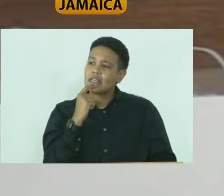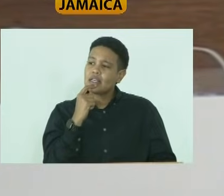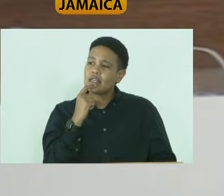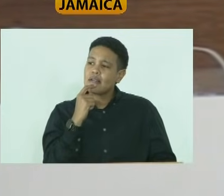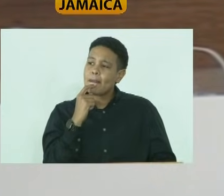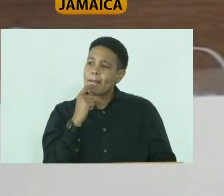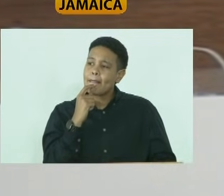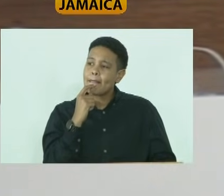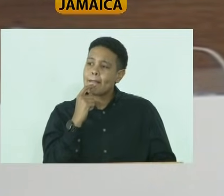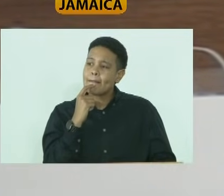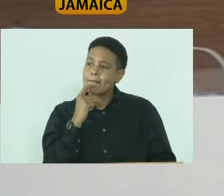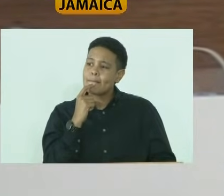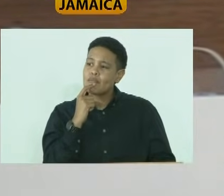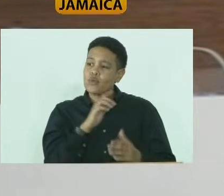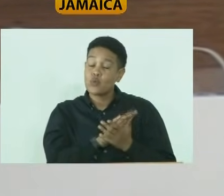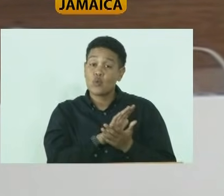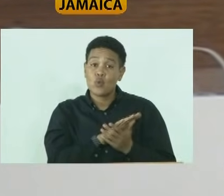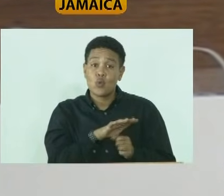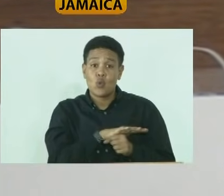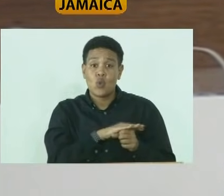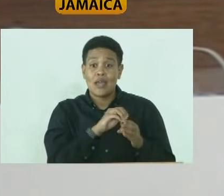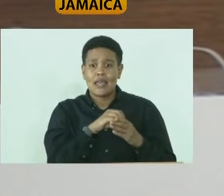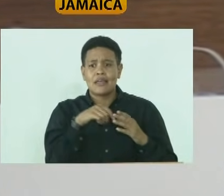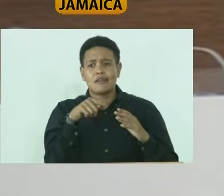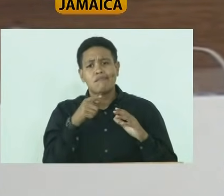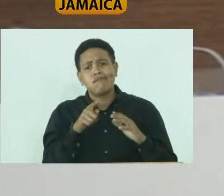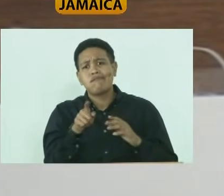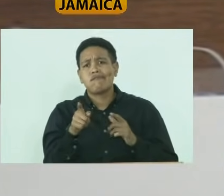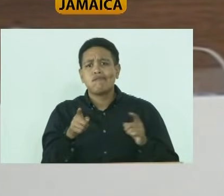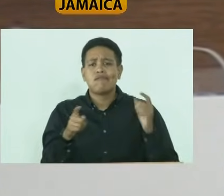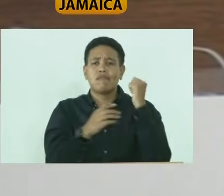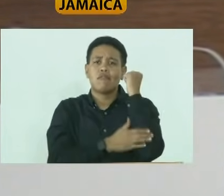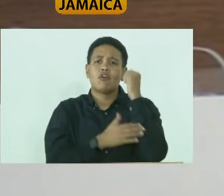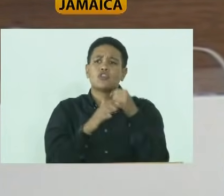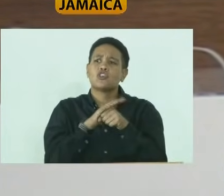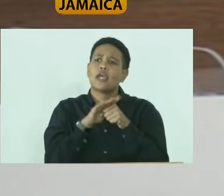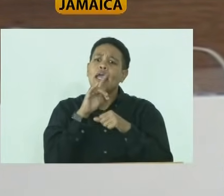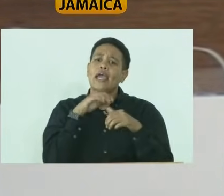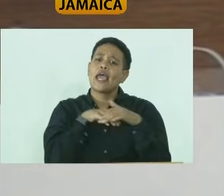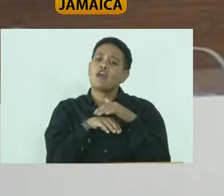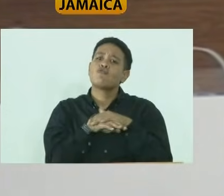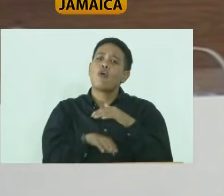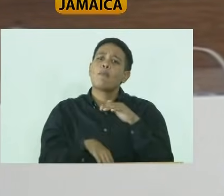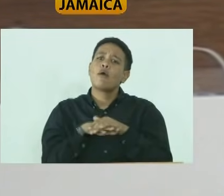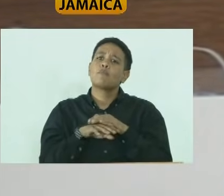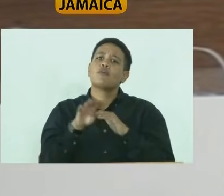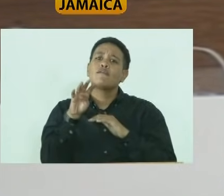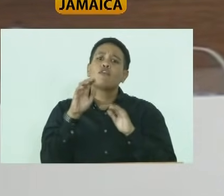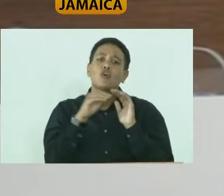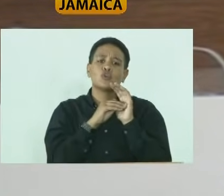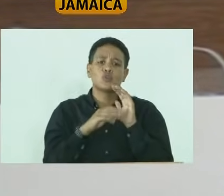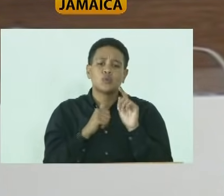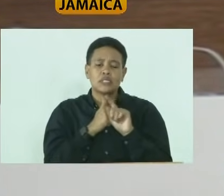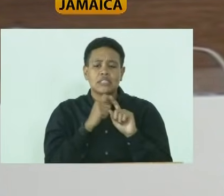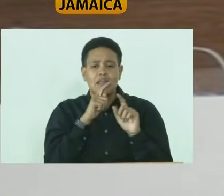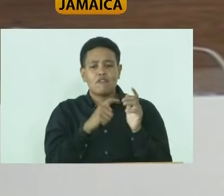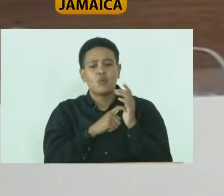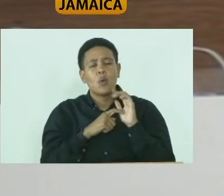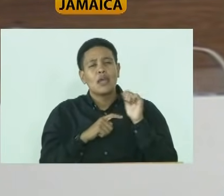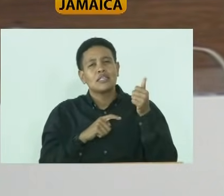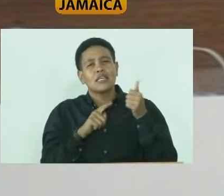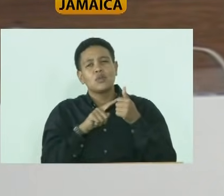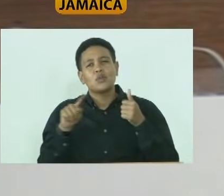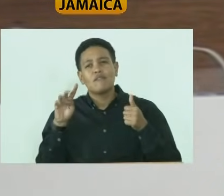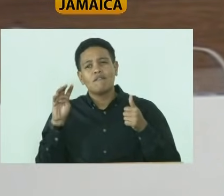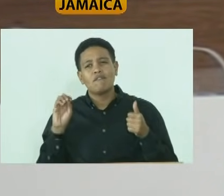schools located in rural and deep rural communities with the enrollment of up to 400 students requiring 10 to 40